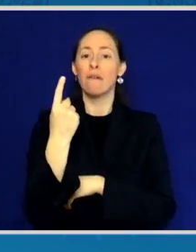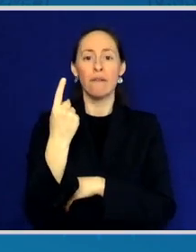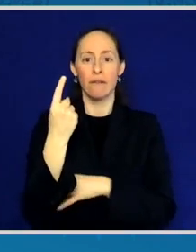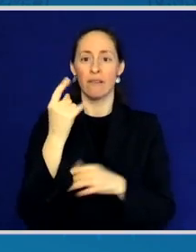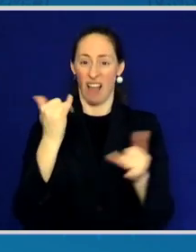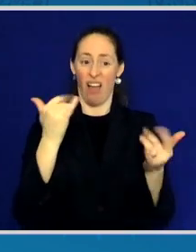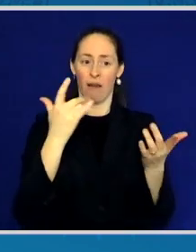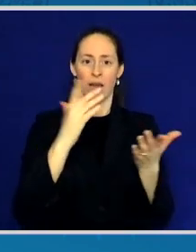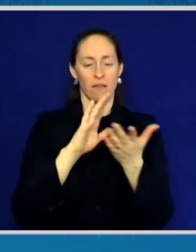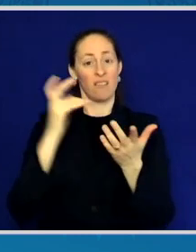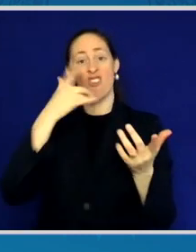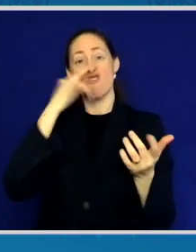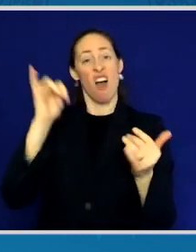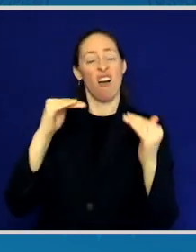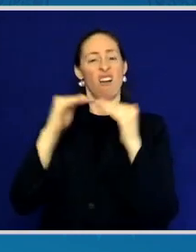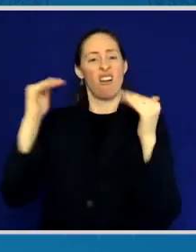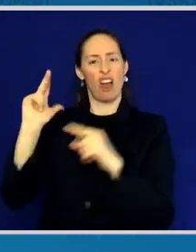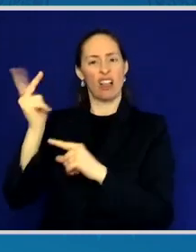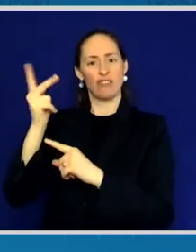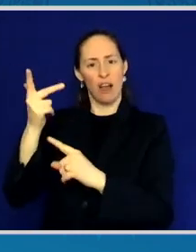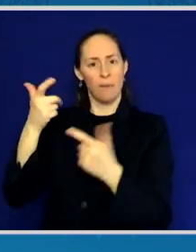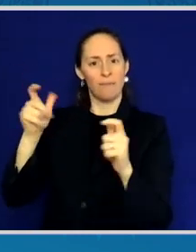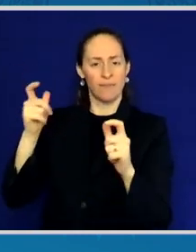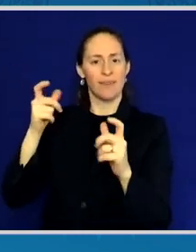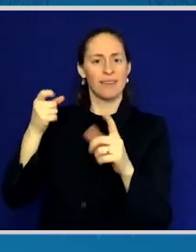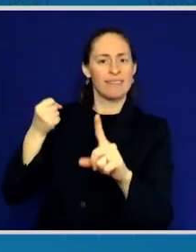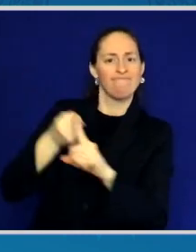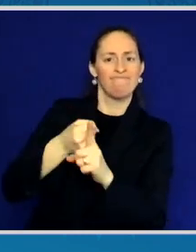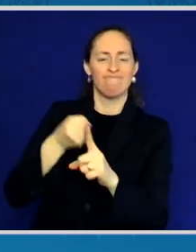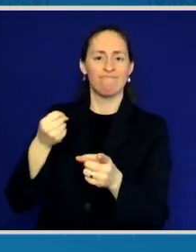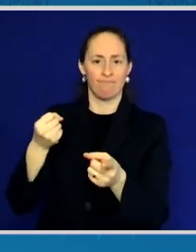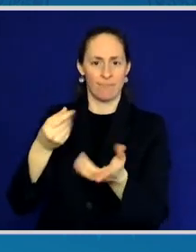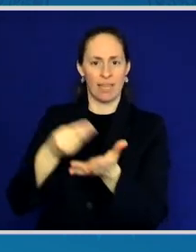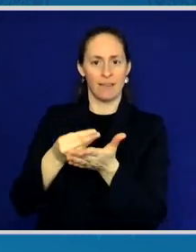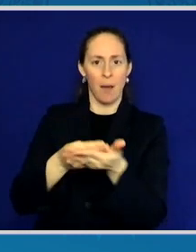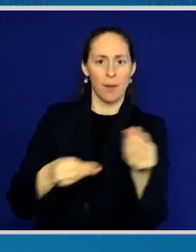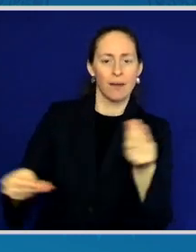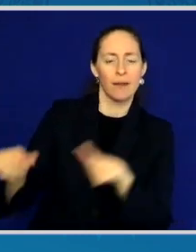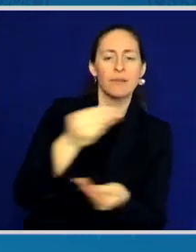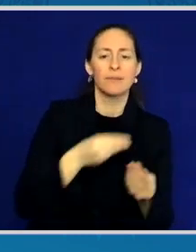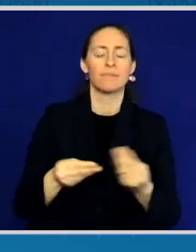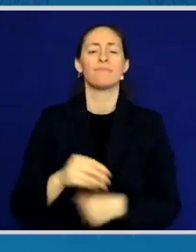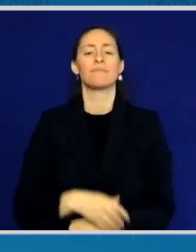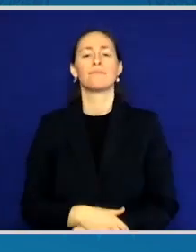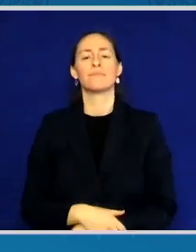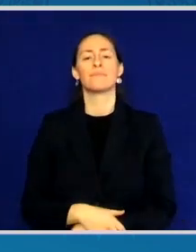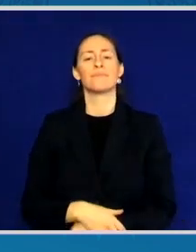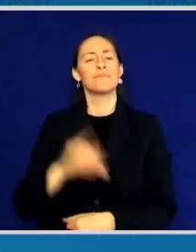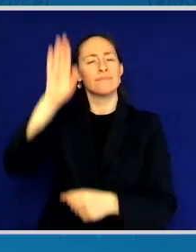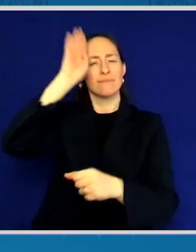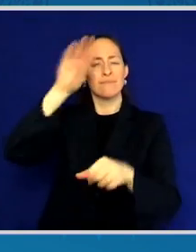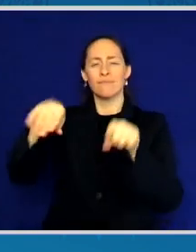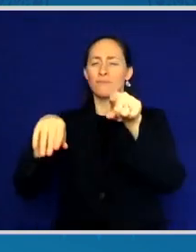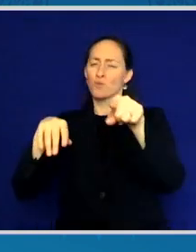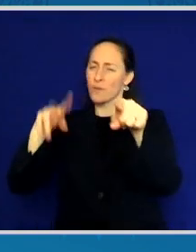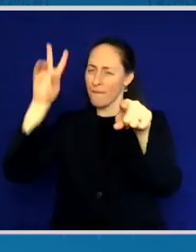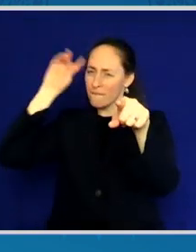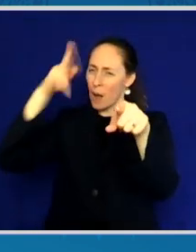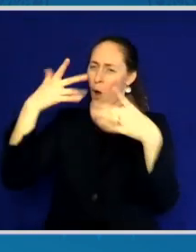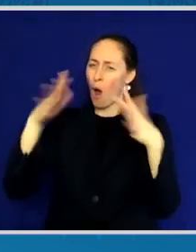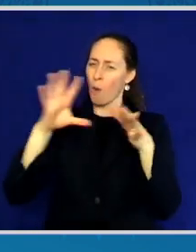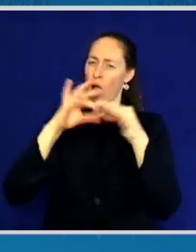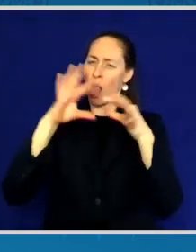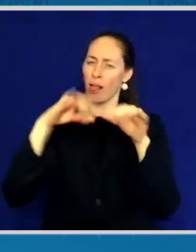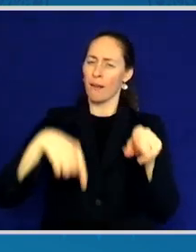impact otherwise. We also know, and you alluded to this, Madam Vice President, that where transit